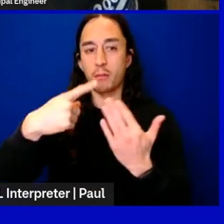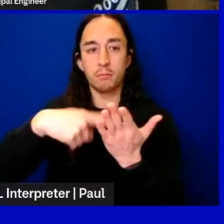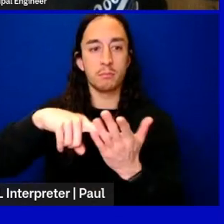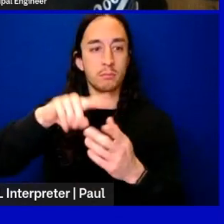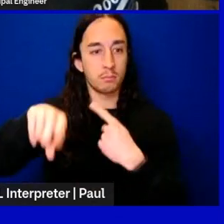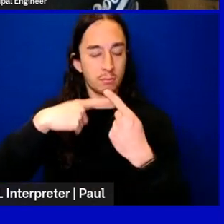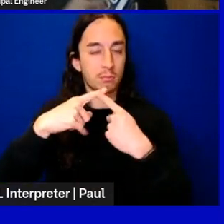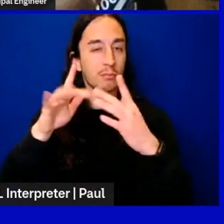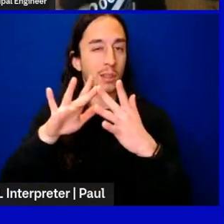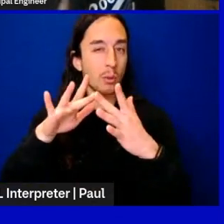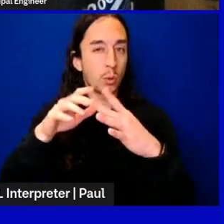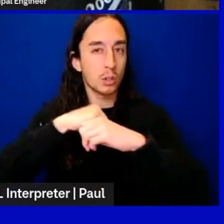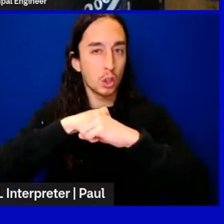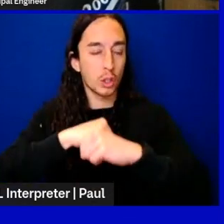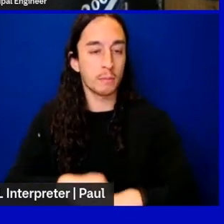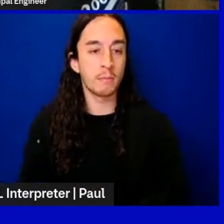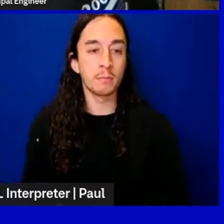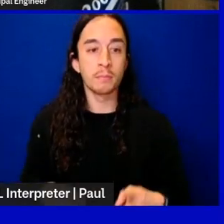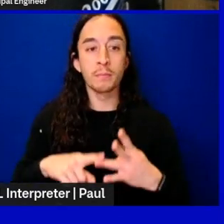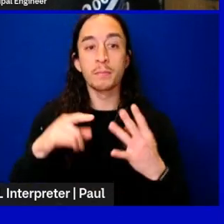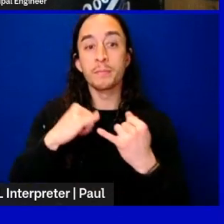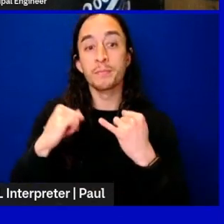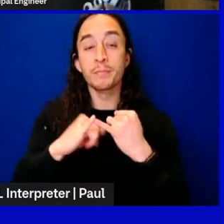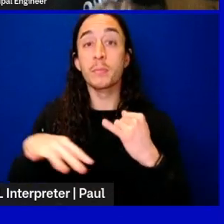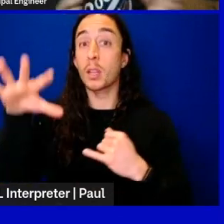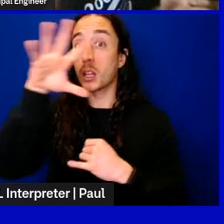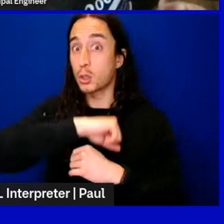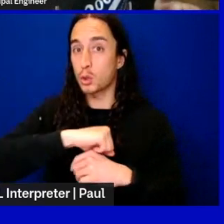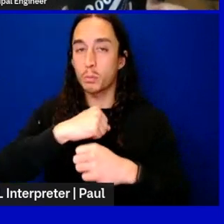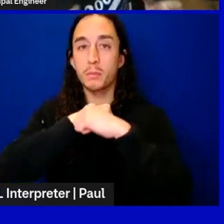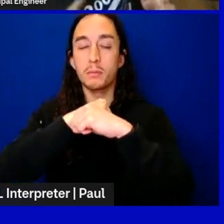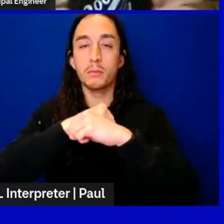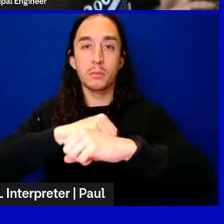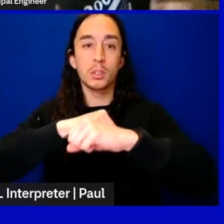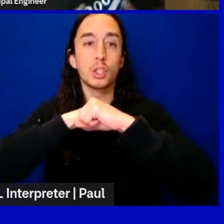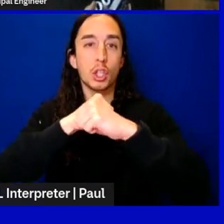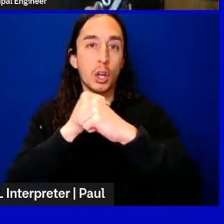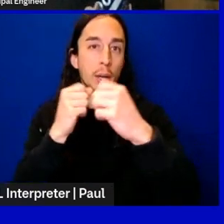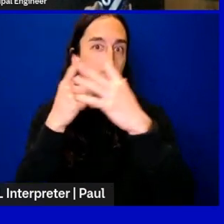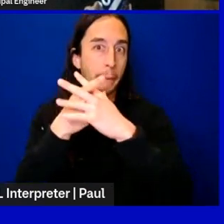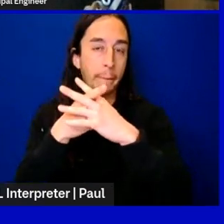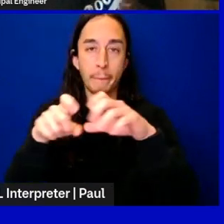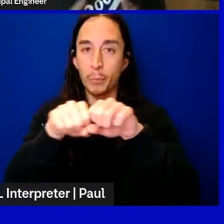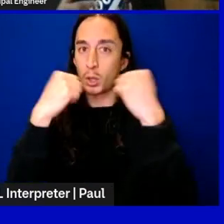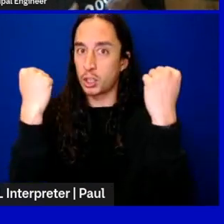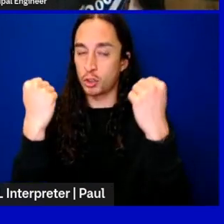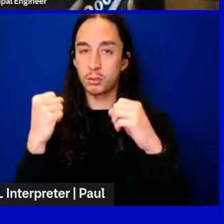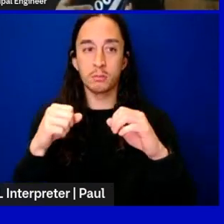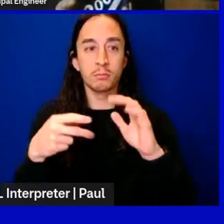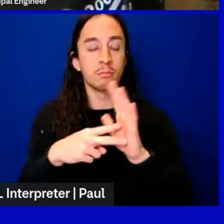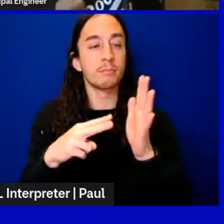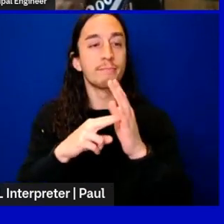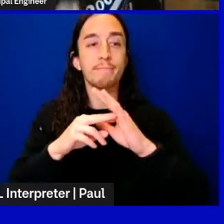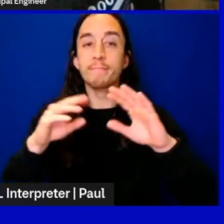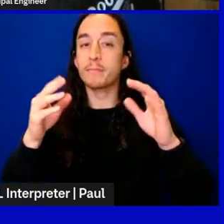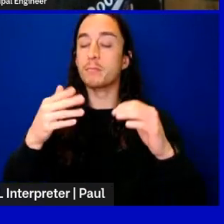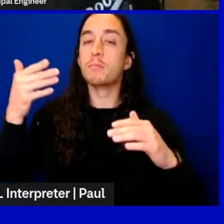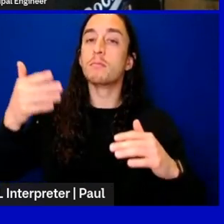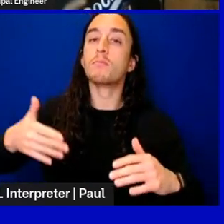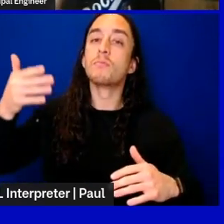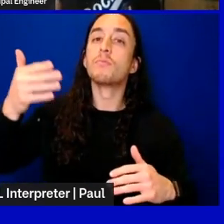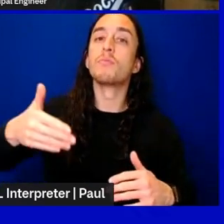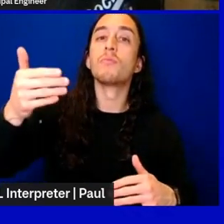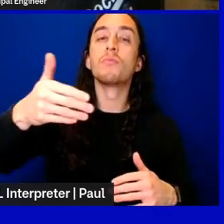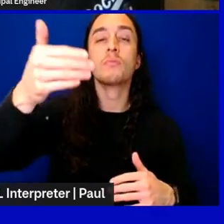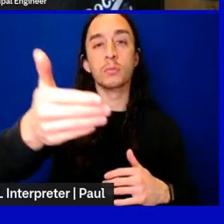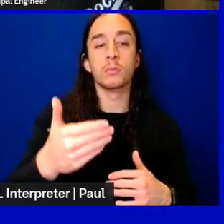security. Finally, assume the security breach. Means nothing is permanent, nothing is a well good solution. You should time to time log your,